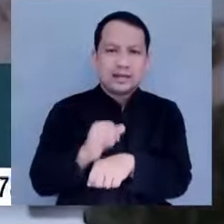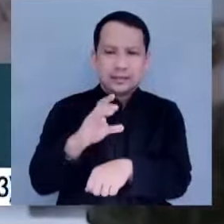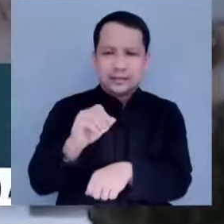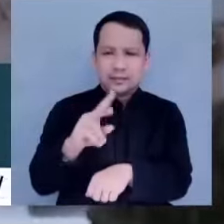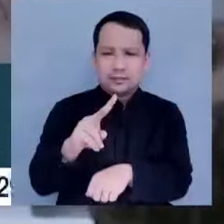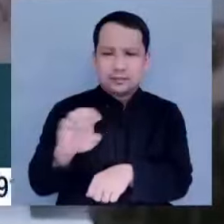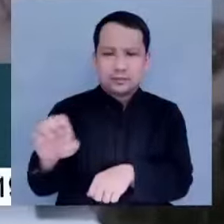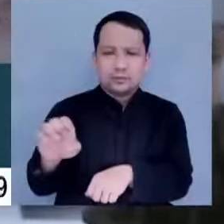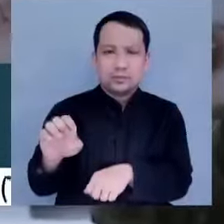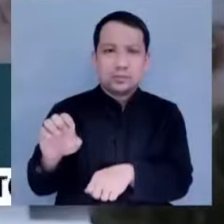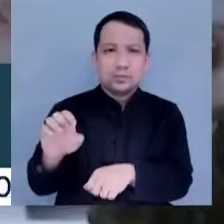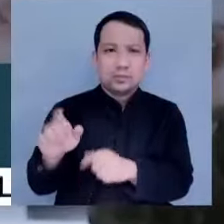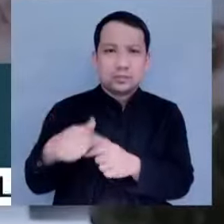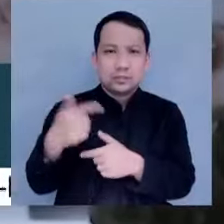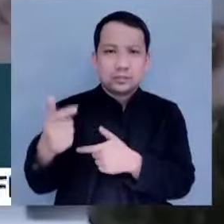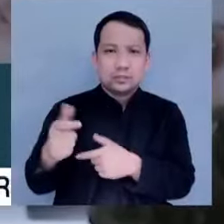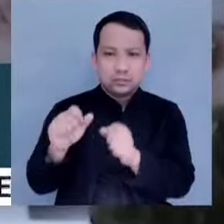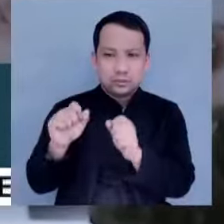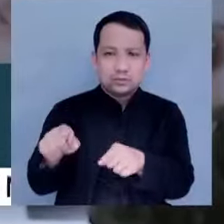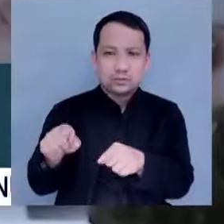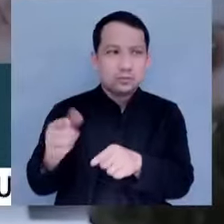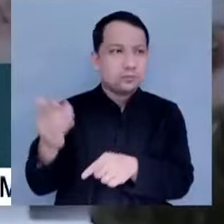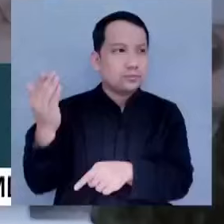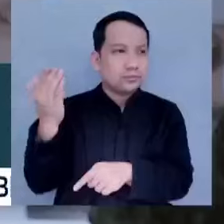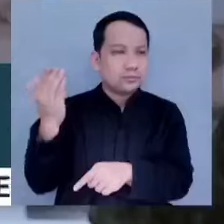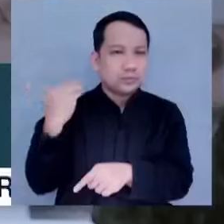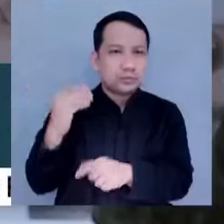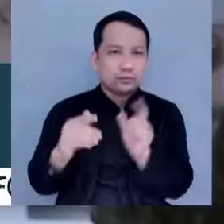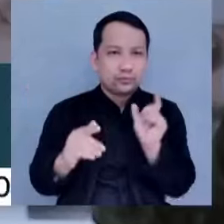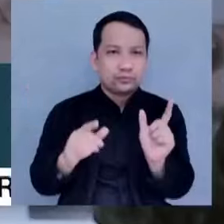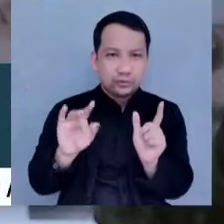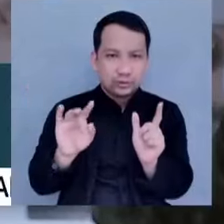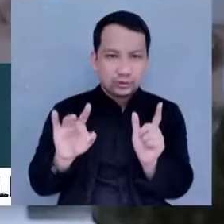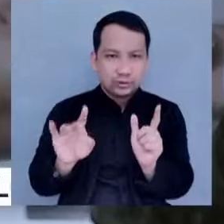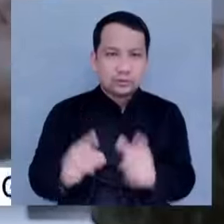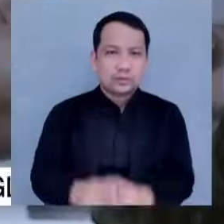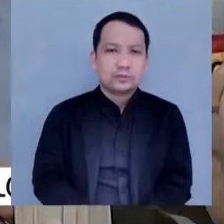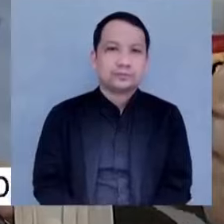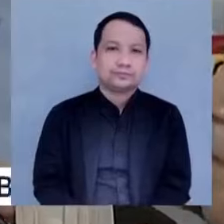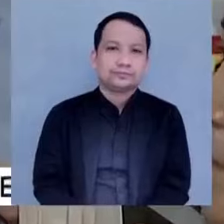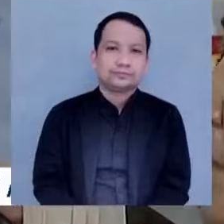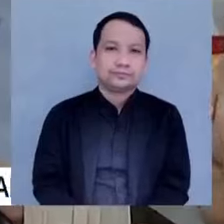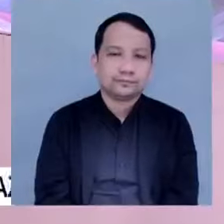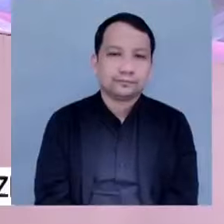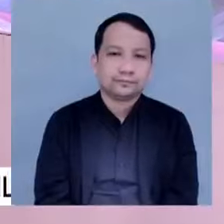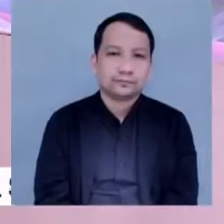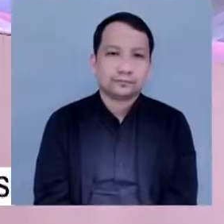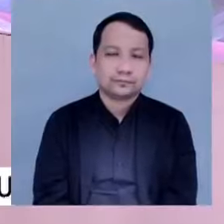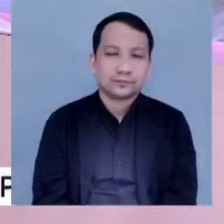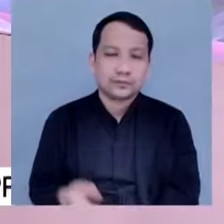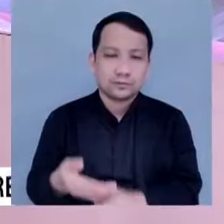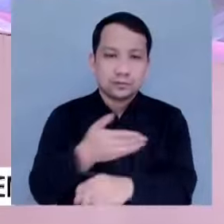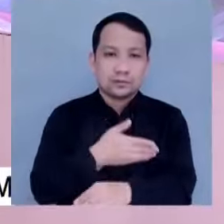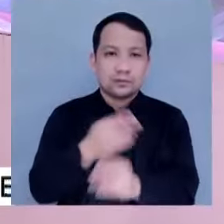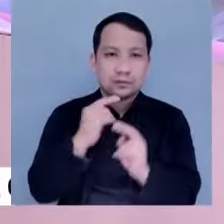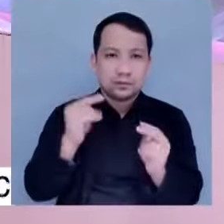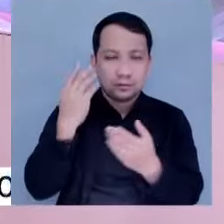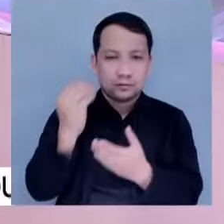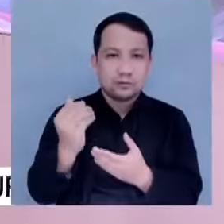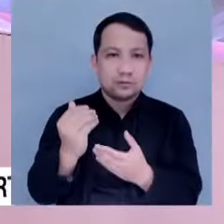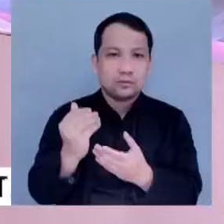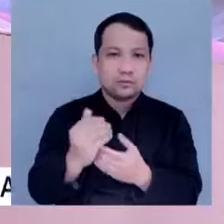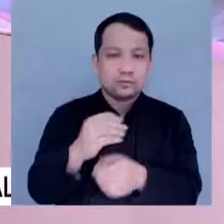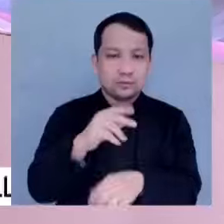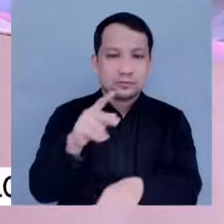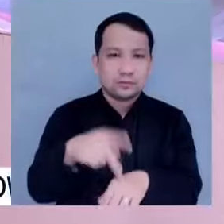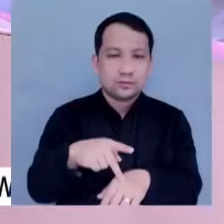sold by their family in 2018. Back to you, Carmina. Thanks a lot, Michael Deliso, there joining us on the line. The official residence of the Philippine President